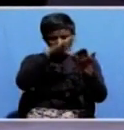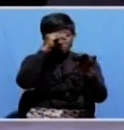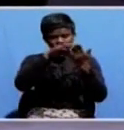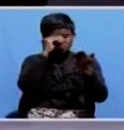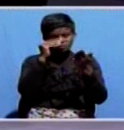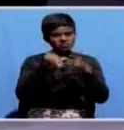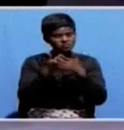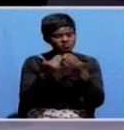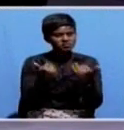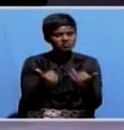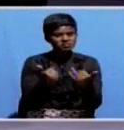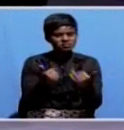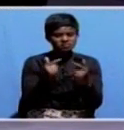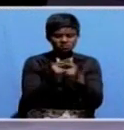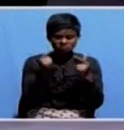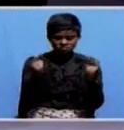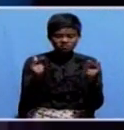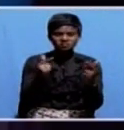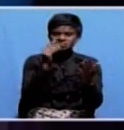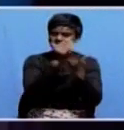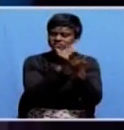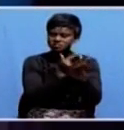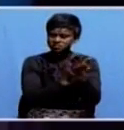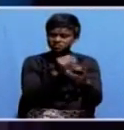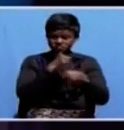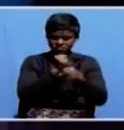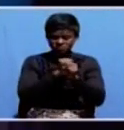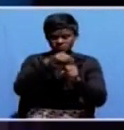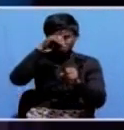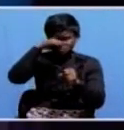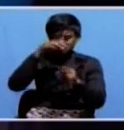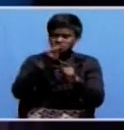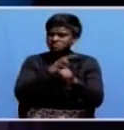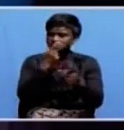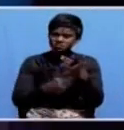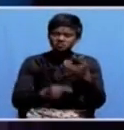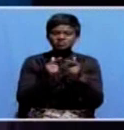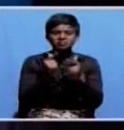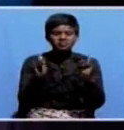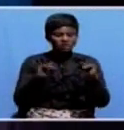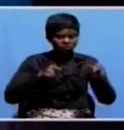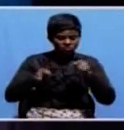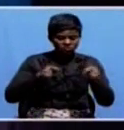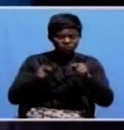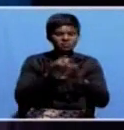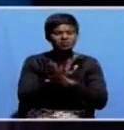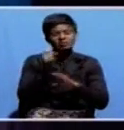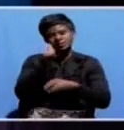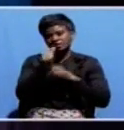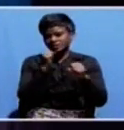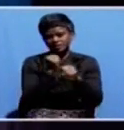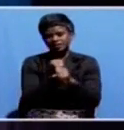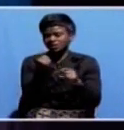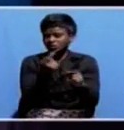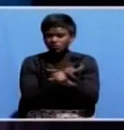to the end of the interview. Yes. What are the biggest lessons to be learned from this man? He ruled Zambia for 10 years, came from literally nothing